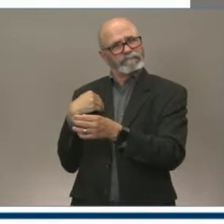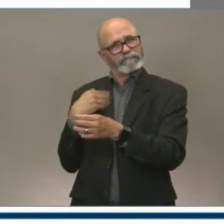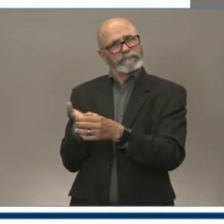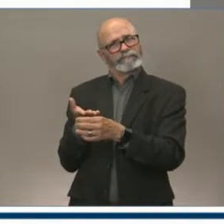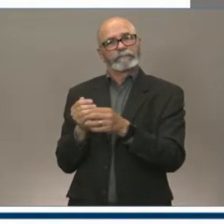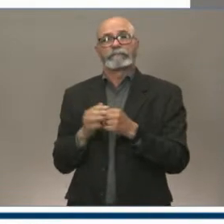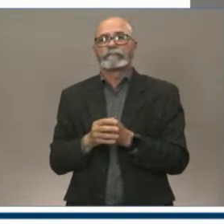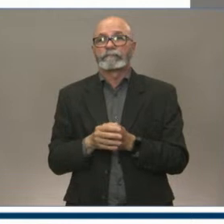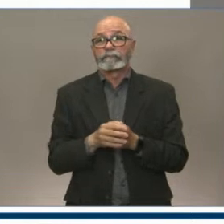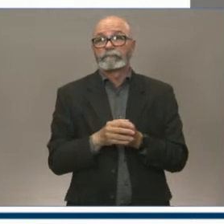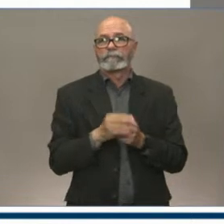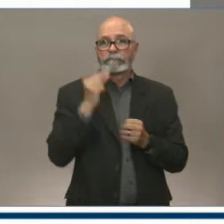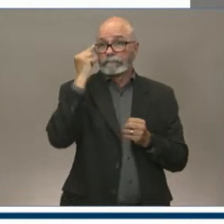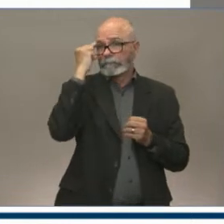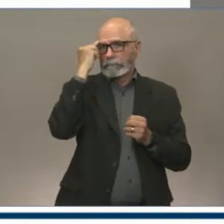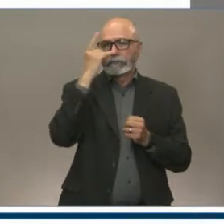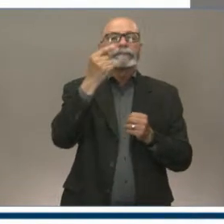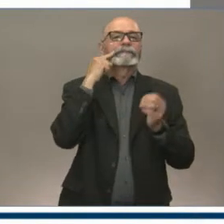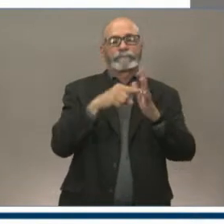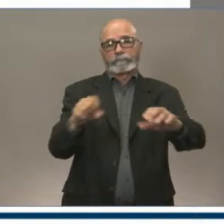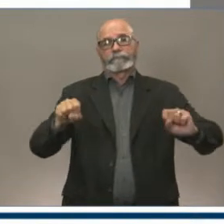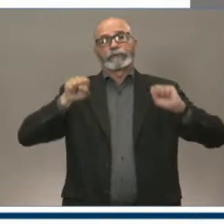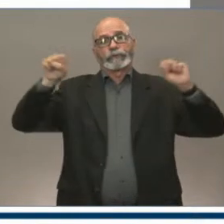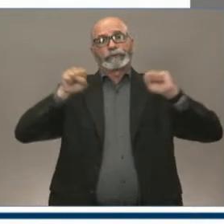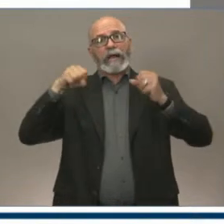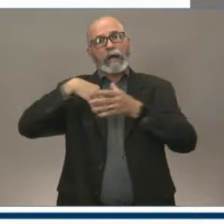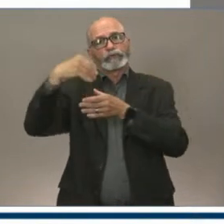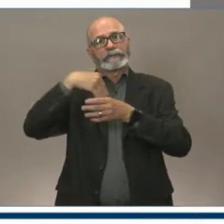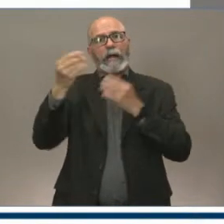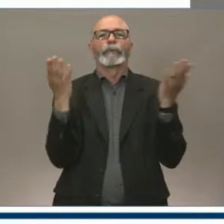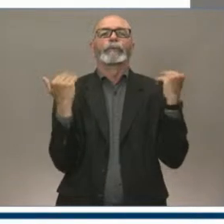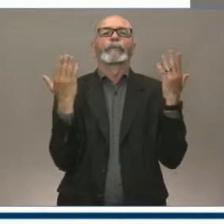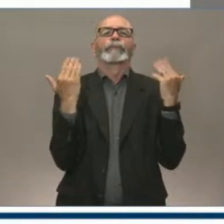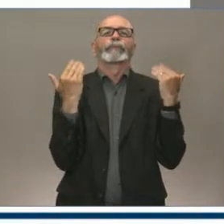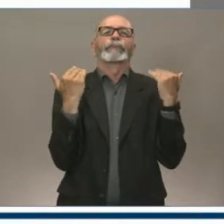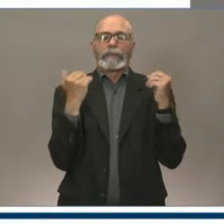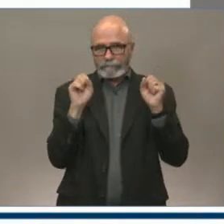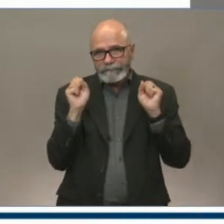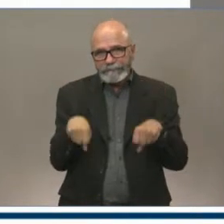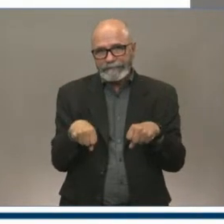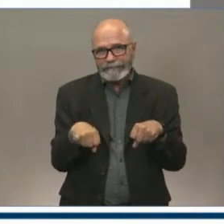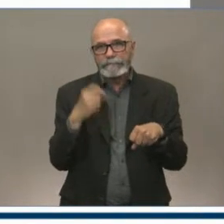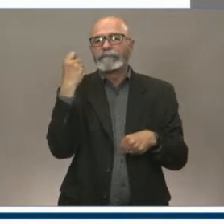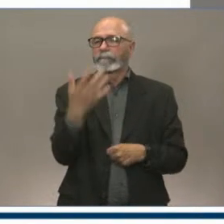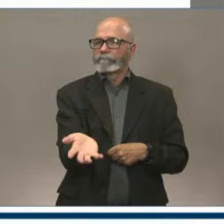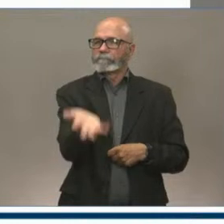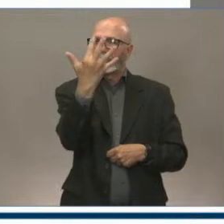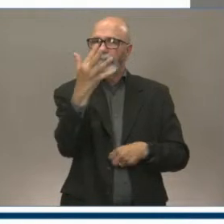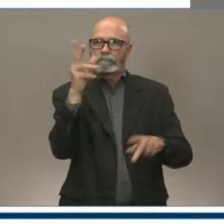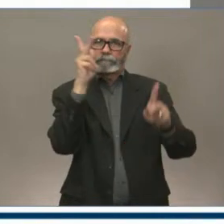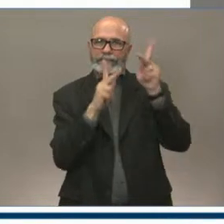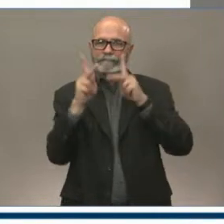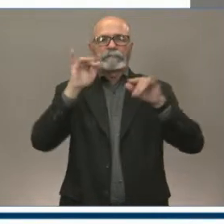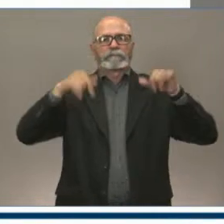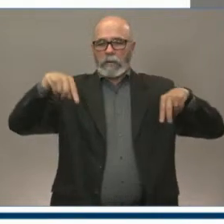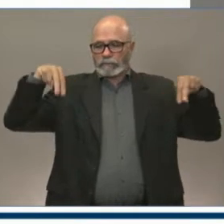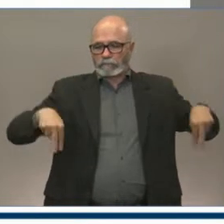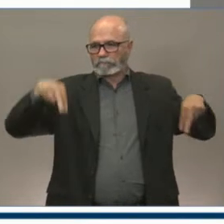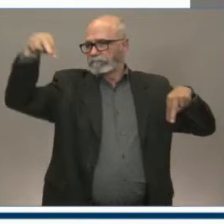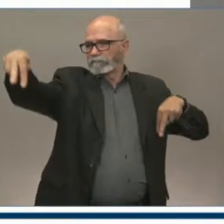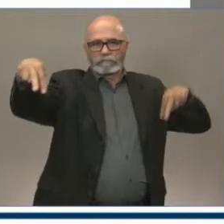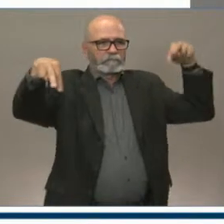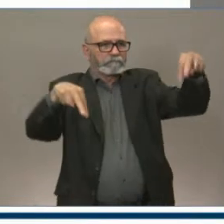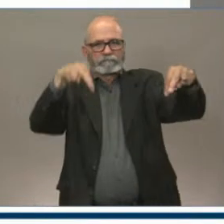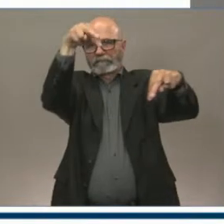Organized outdoor fitness classes can occur with a maximum of 5 people and distancing. If you are not with members of